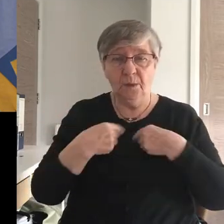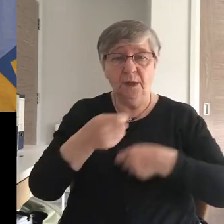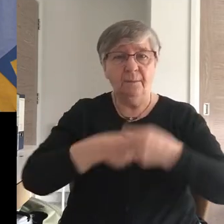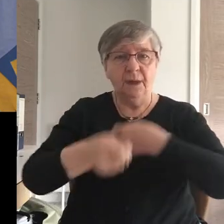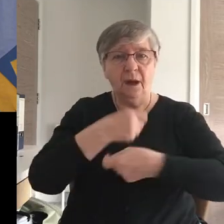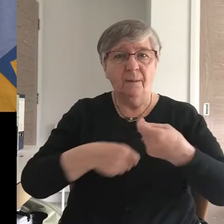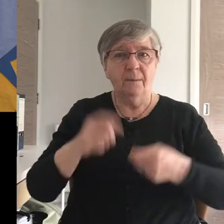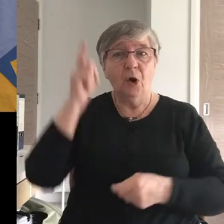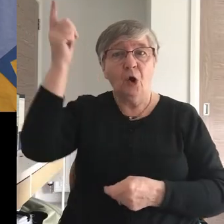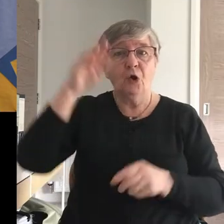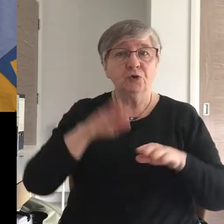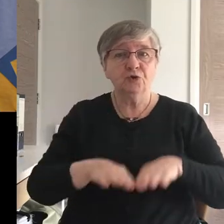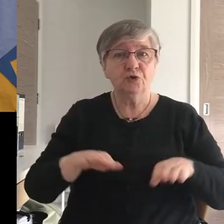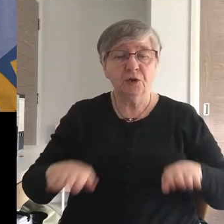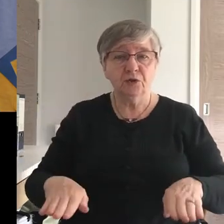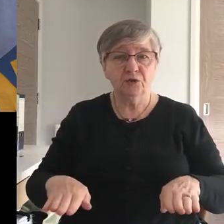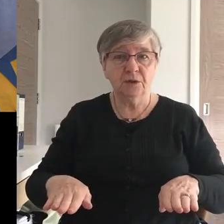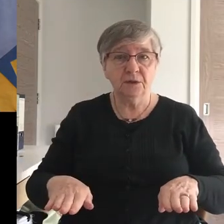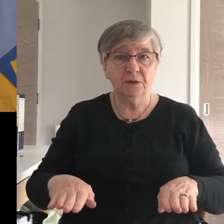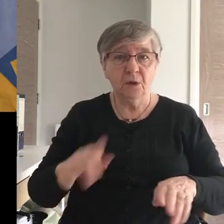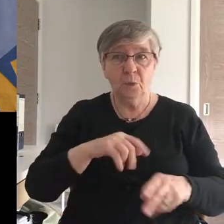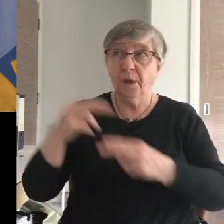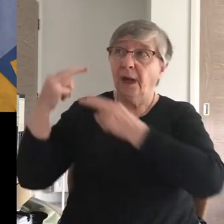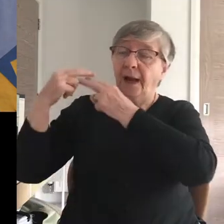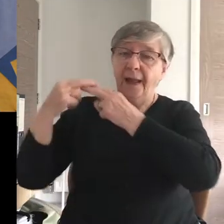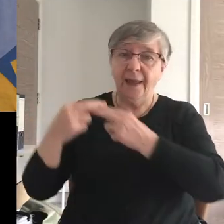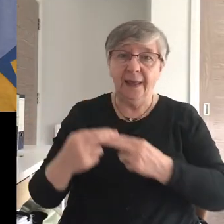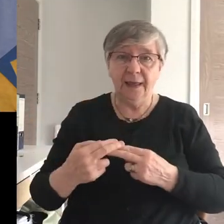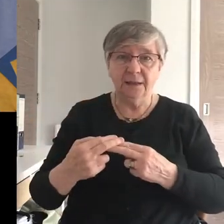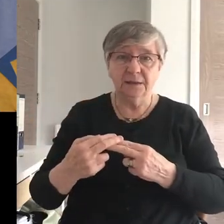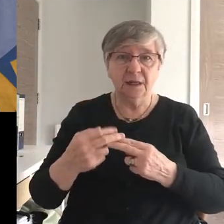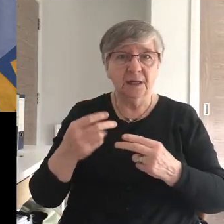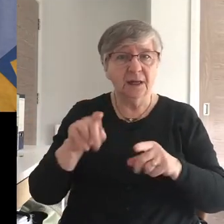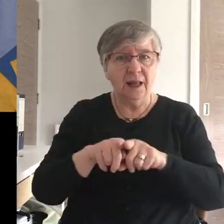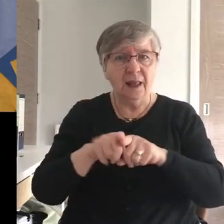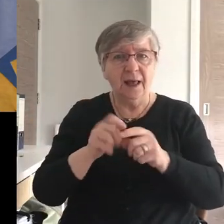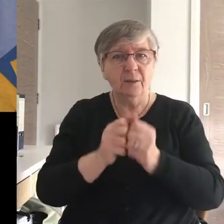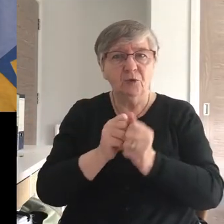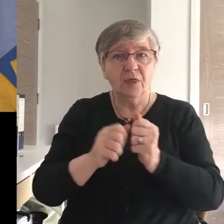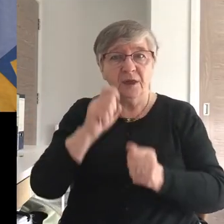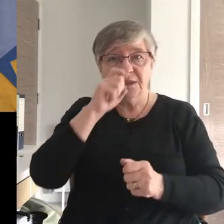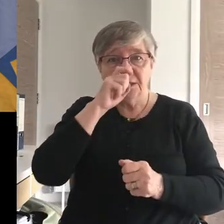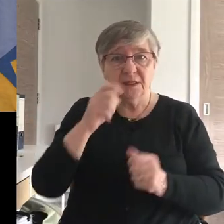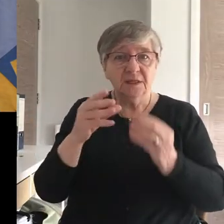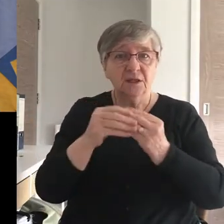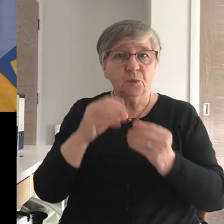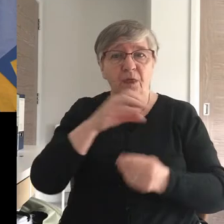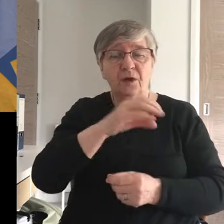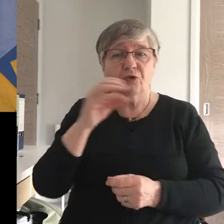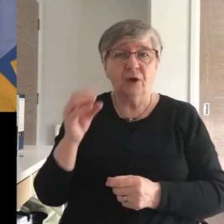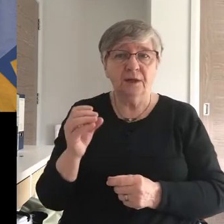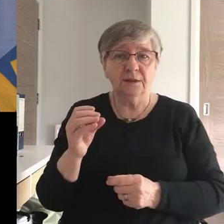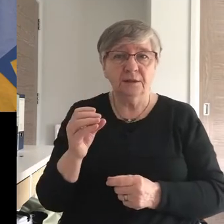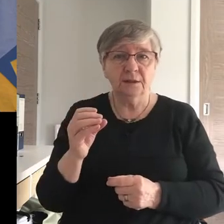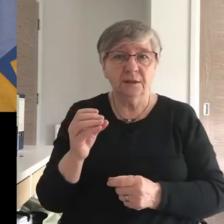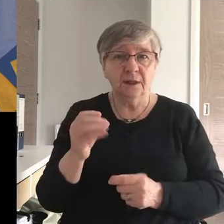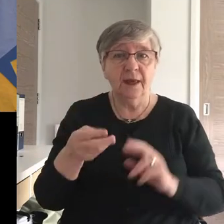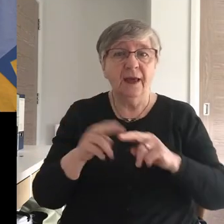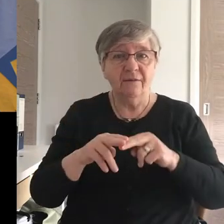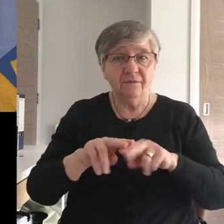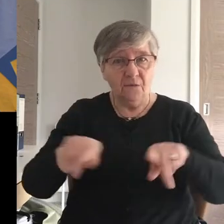we are children, then we are heirs, heirs of God and co-heirs with Christ. If indeed we share in his